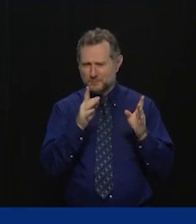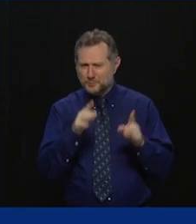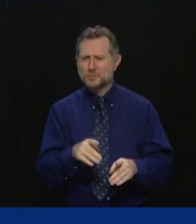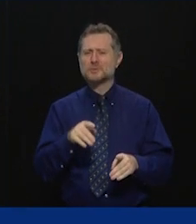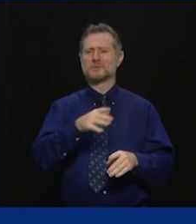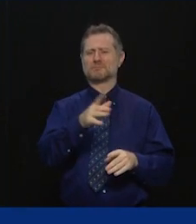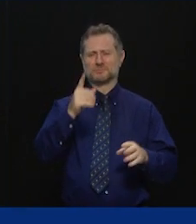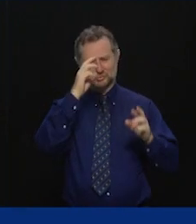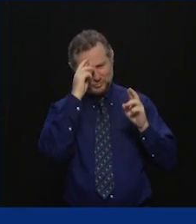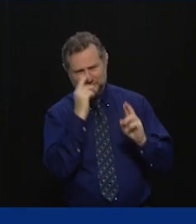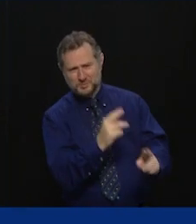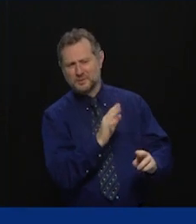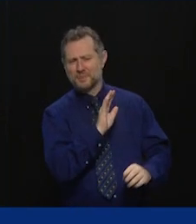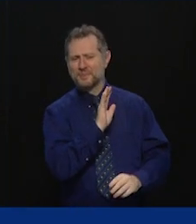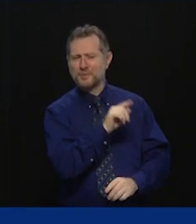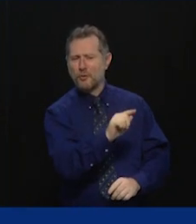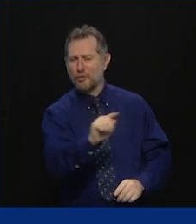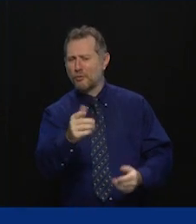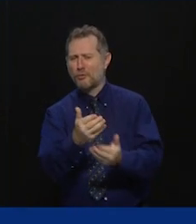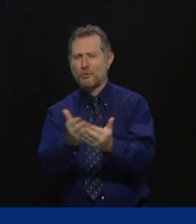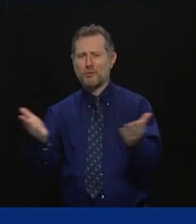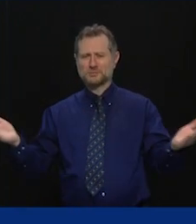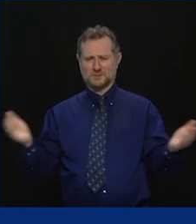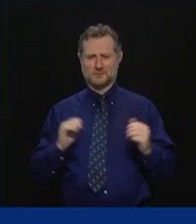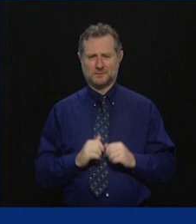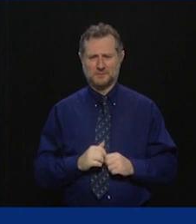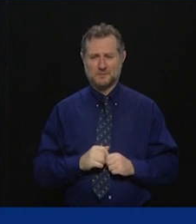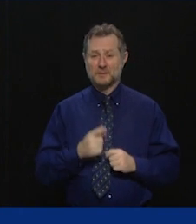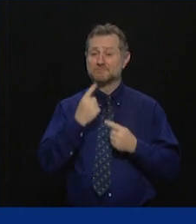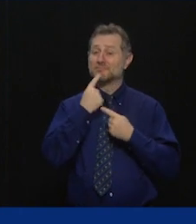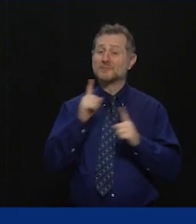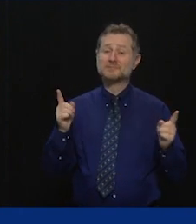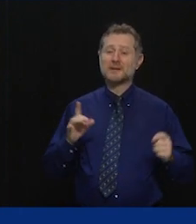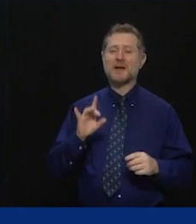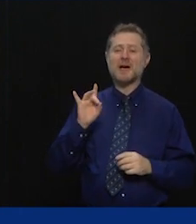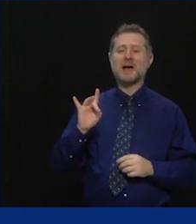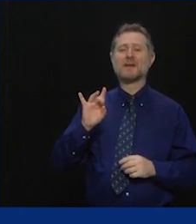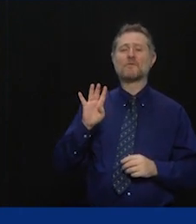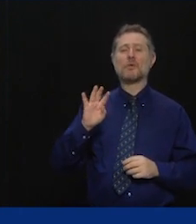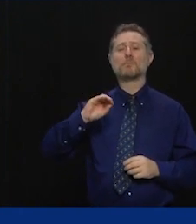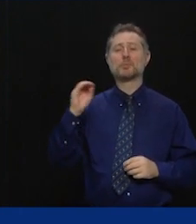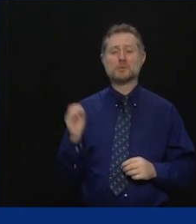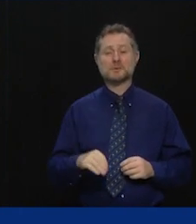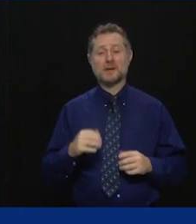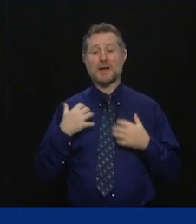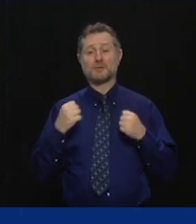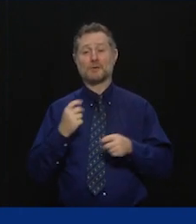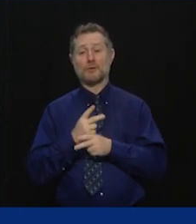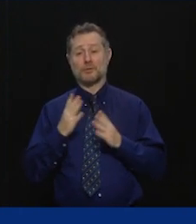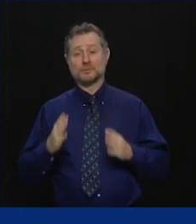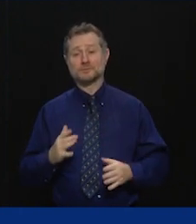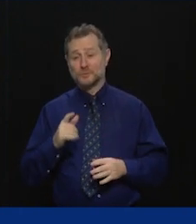them. And I want to say to the 84% of healthcare workers who are